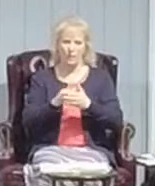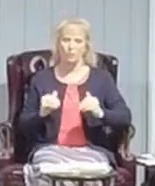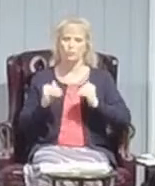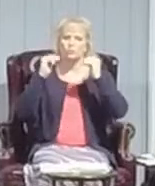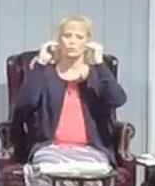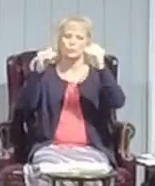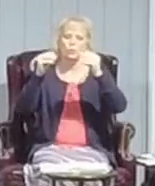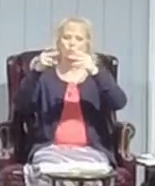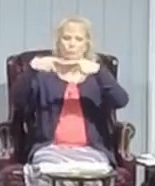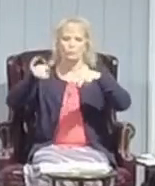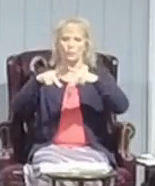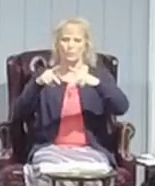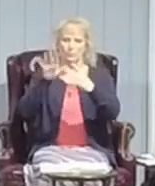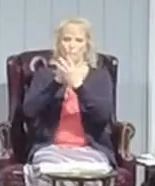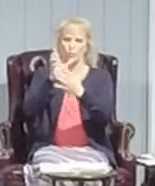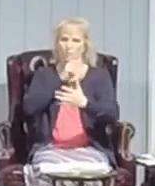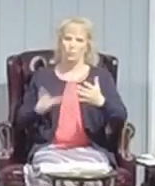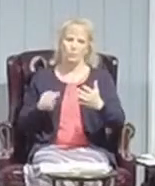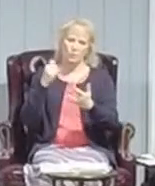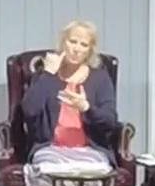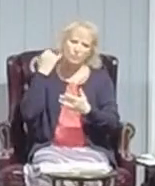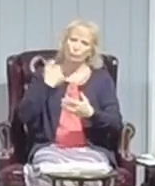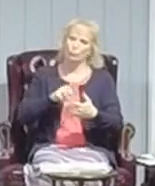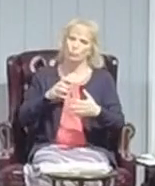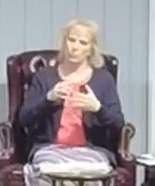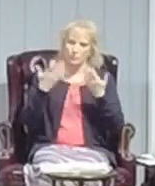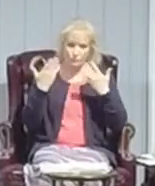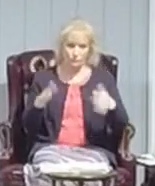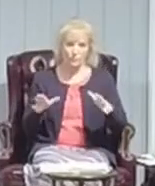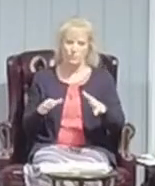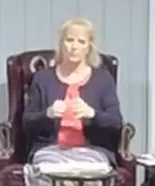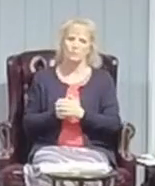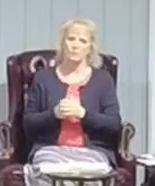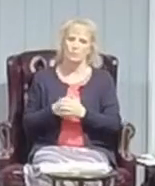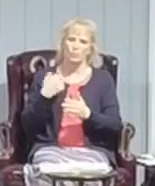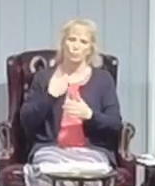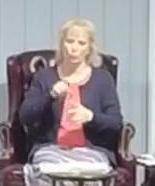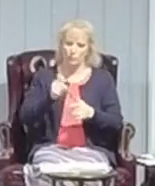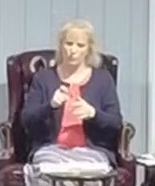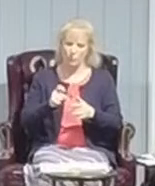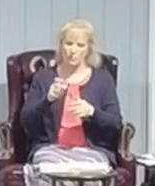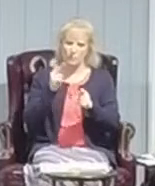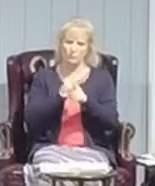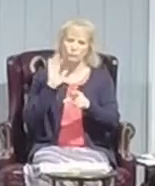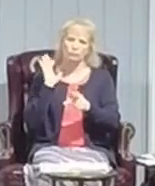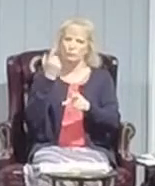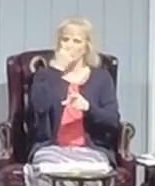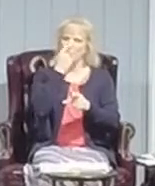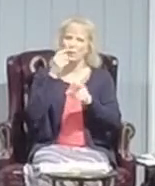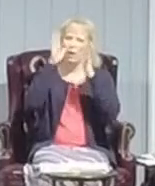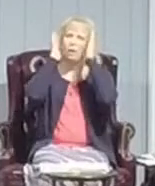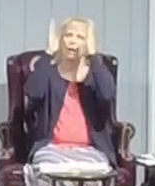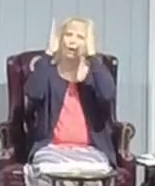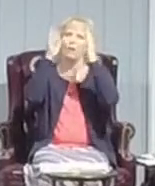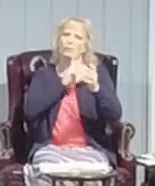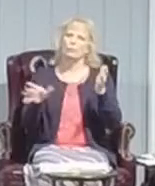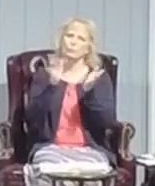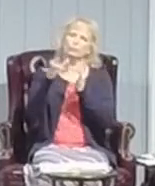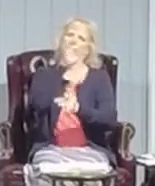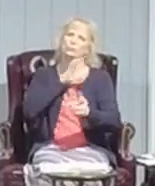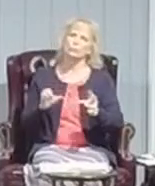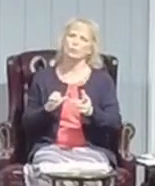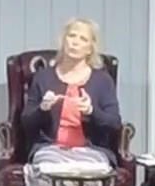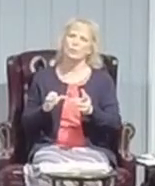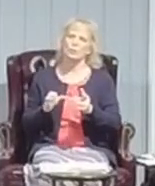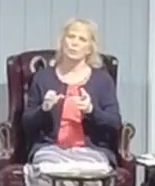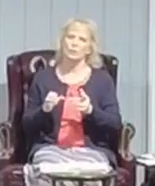position before the Lord. And if we're going to finish, We're going to have to keep our eyes on the Lord Jesus Christ. We've got to get our